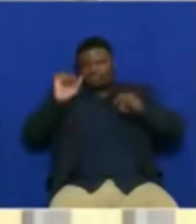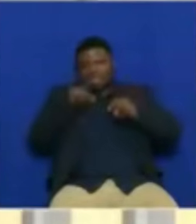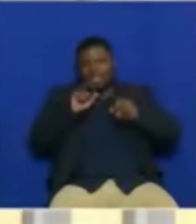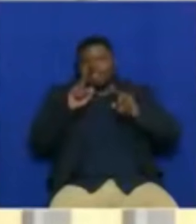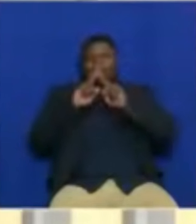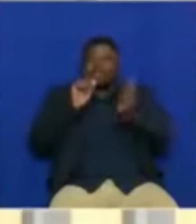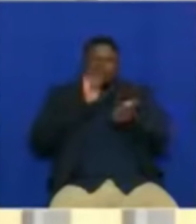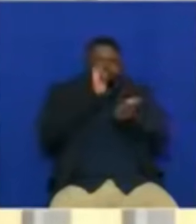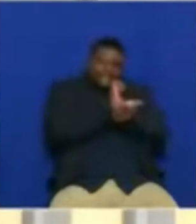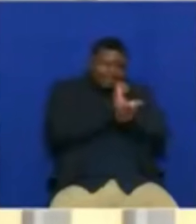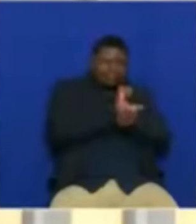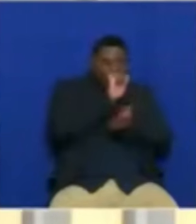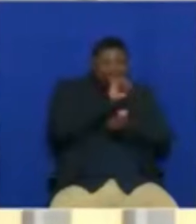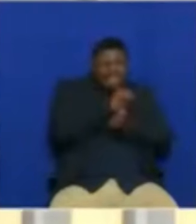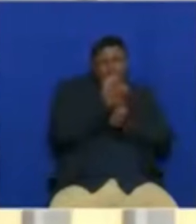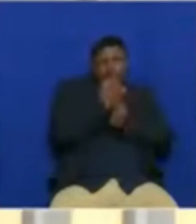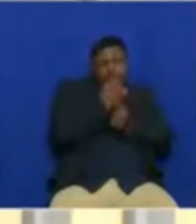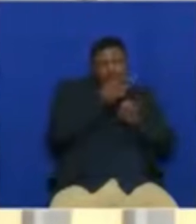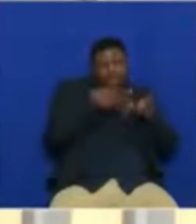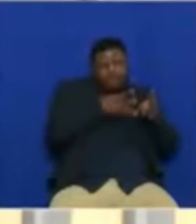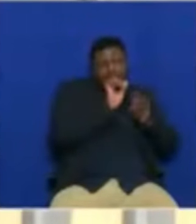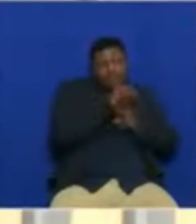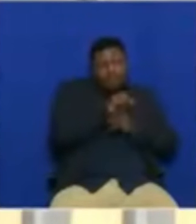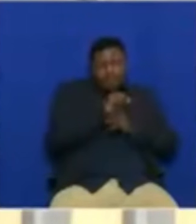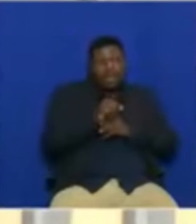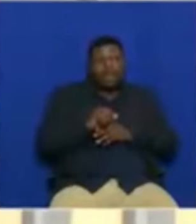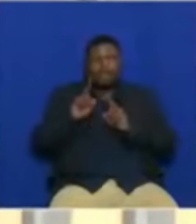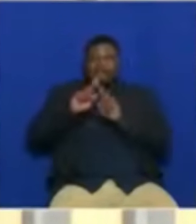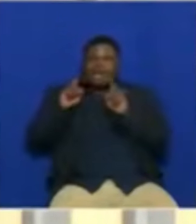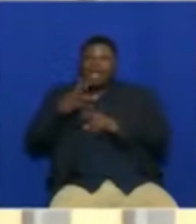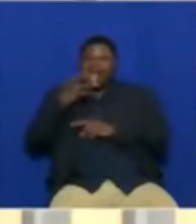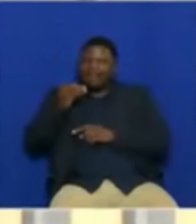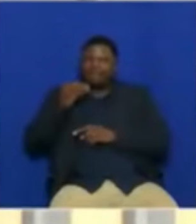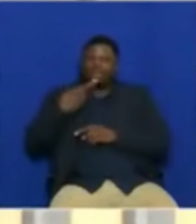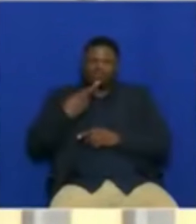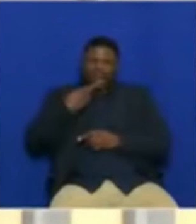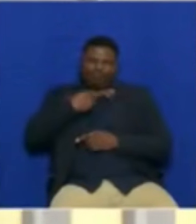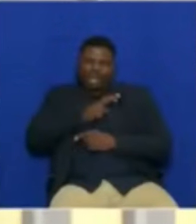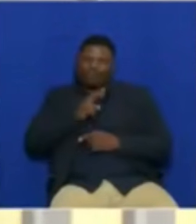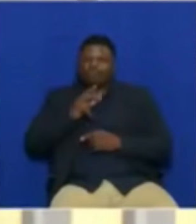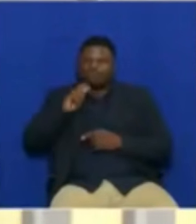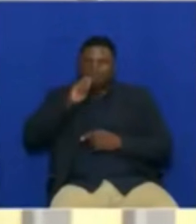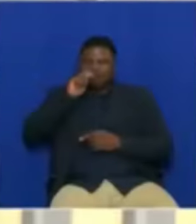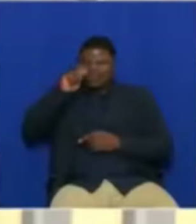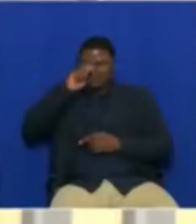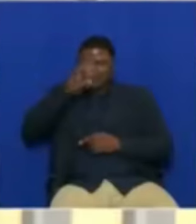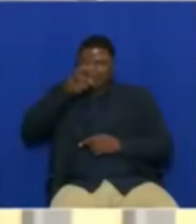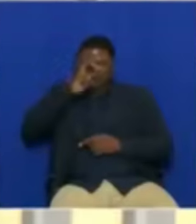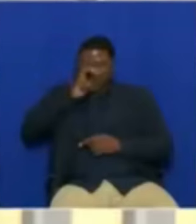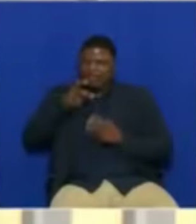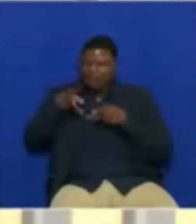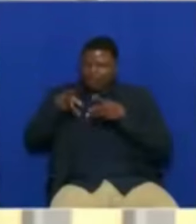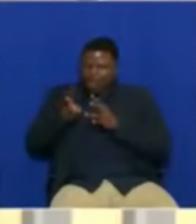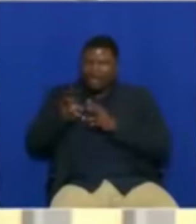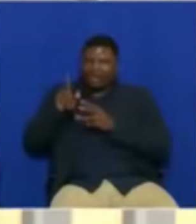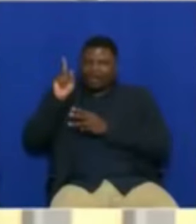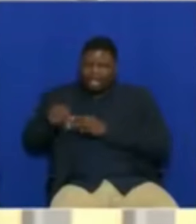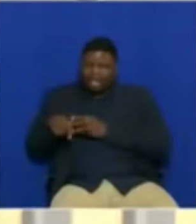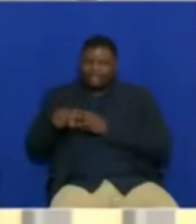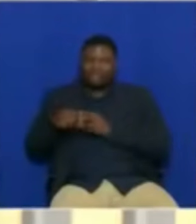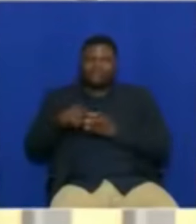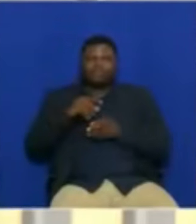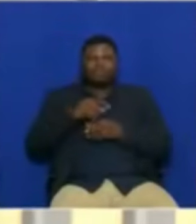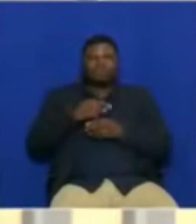of the most drastic infringements of the rights of an individual, and a member should therefore regard it as a